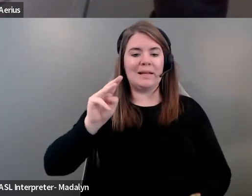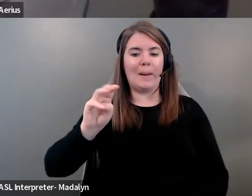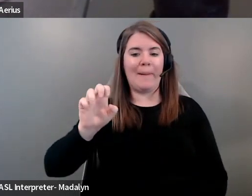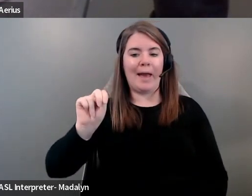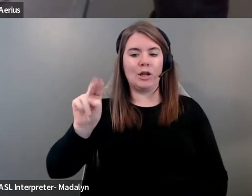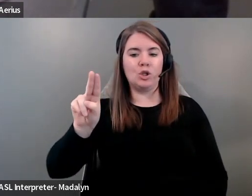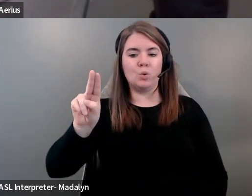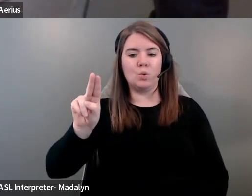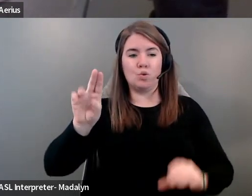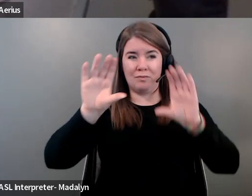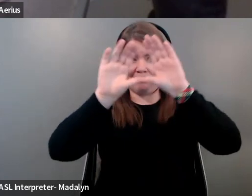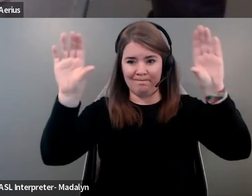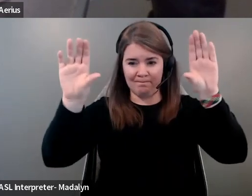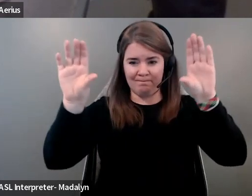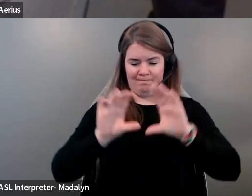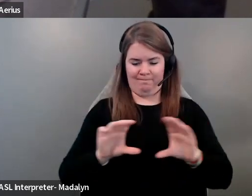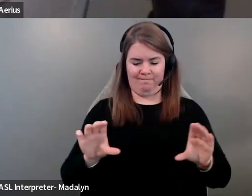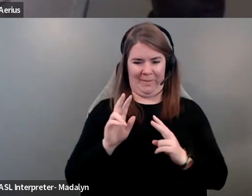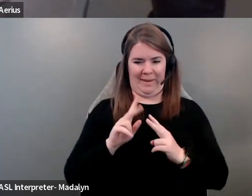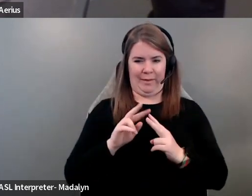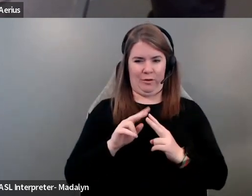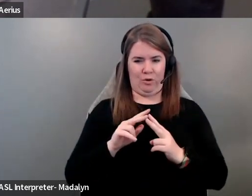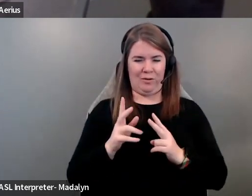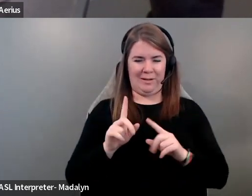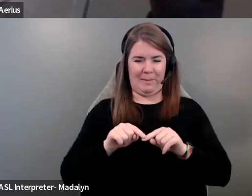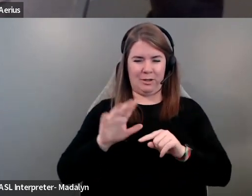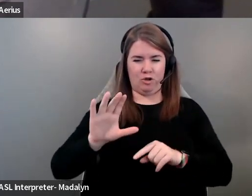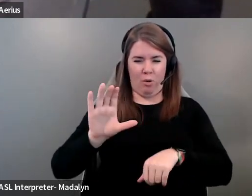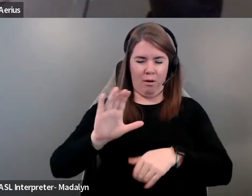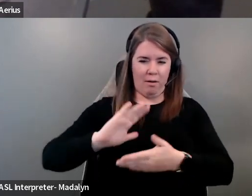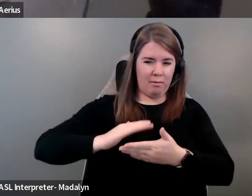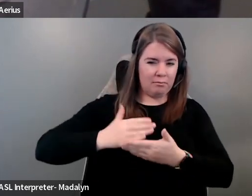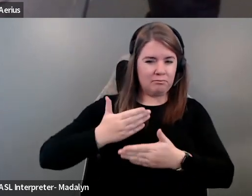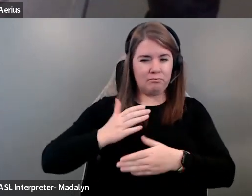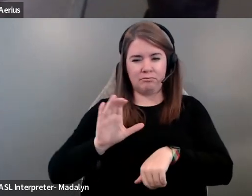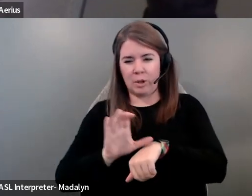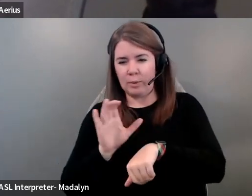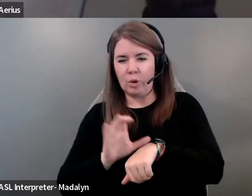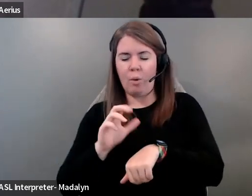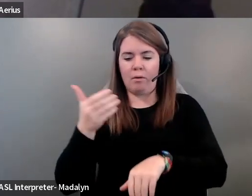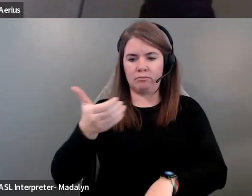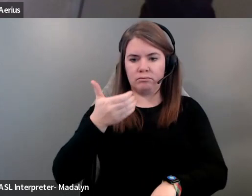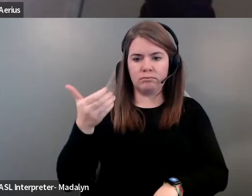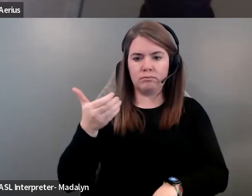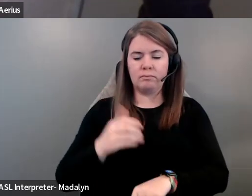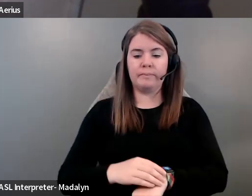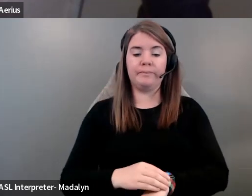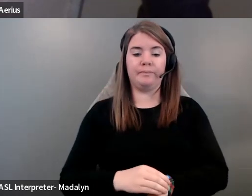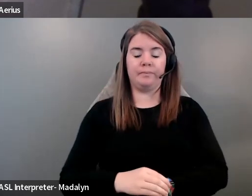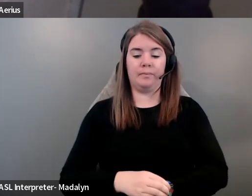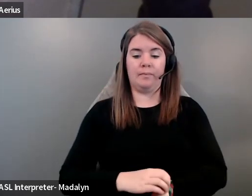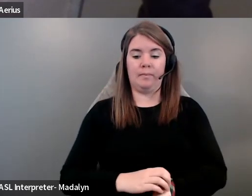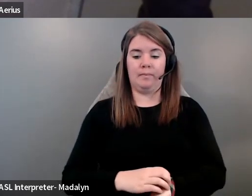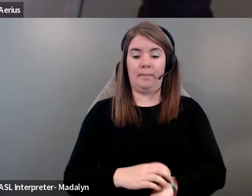on what device you are on. You can find that menu bar at the top of or the bottom of the screen. This is where you will find the